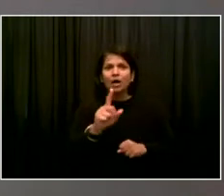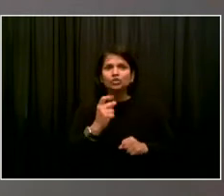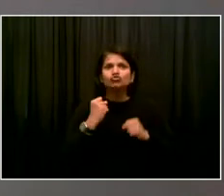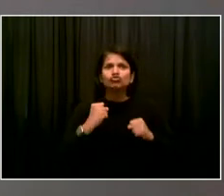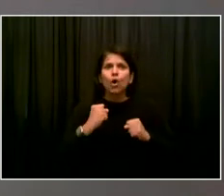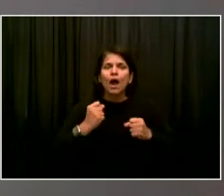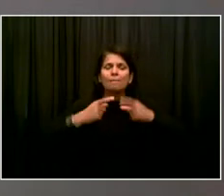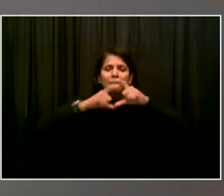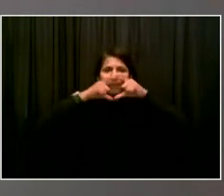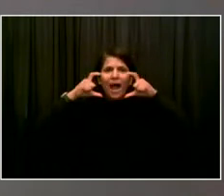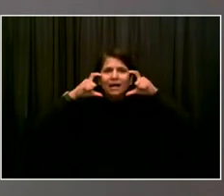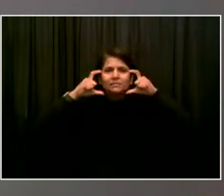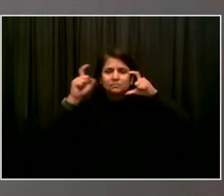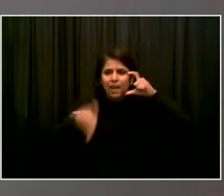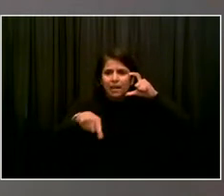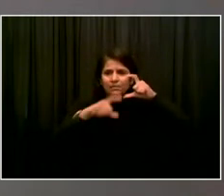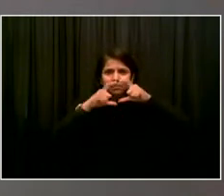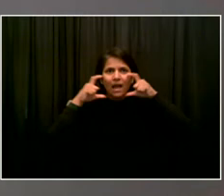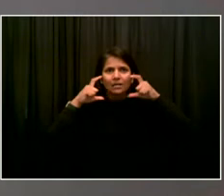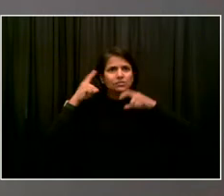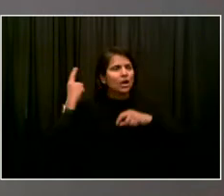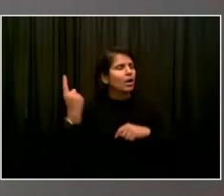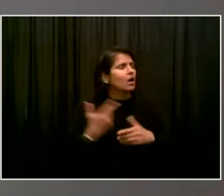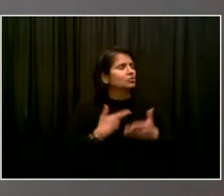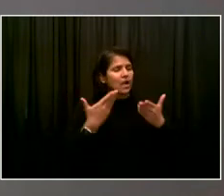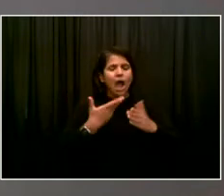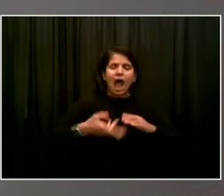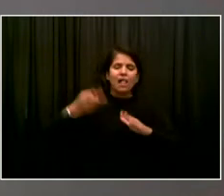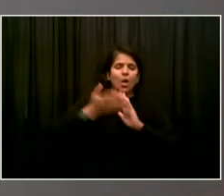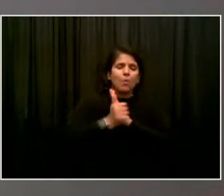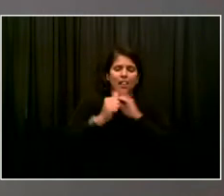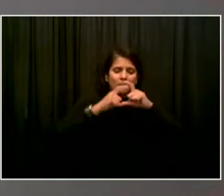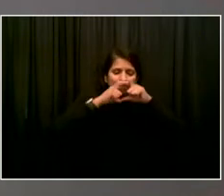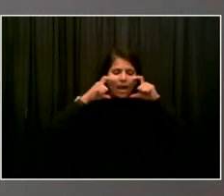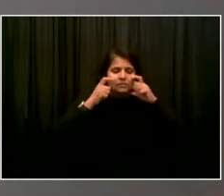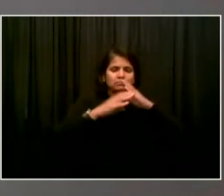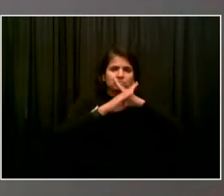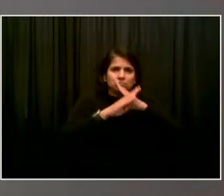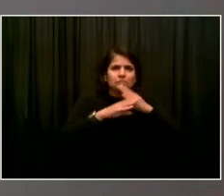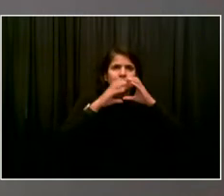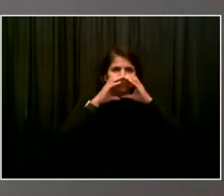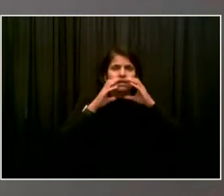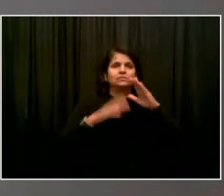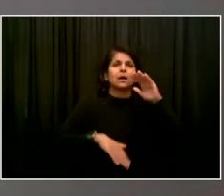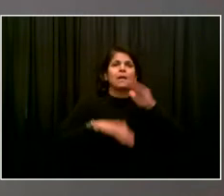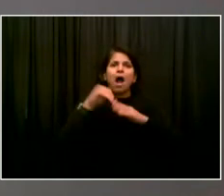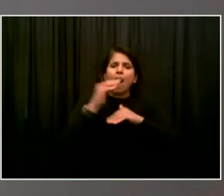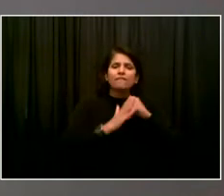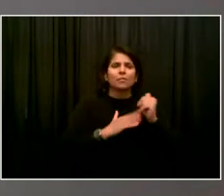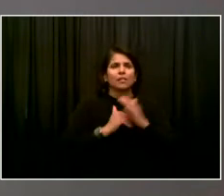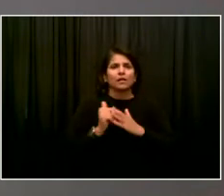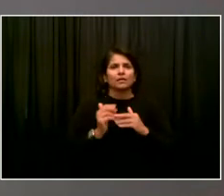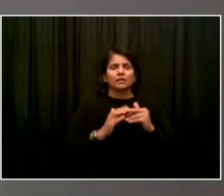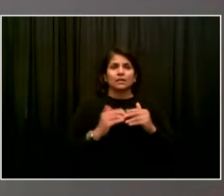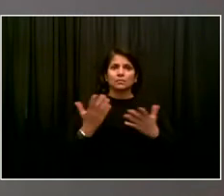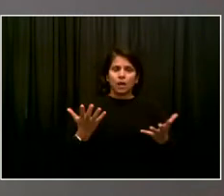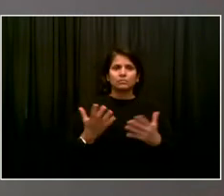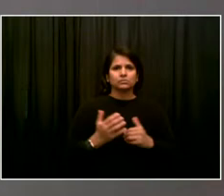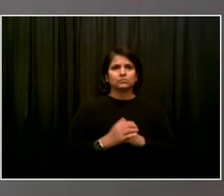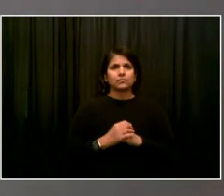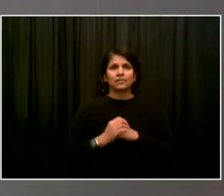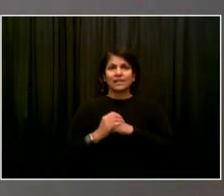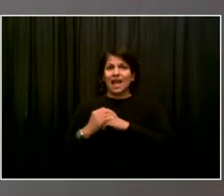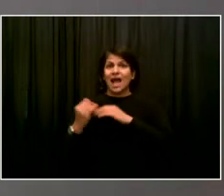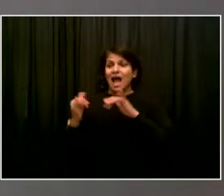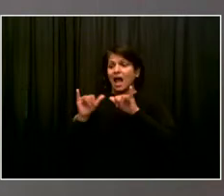people isolate for 5 days, are completely asymptomatic, which is another thing that people have to realize.